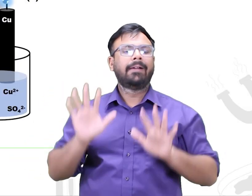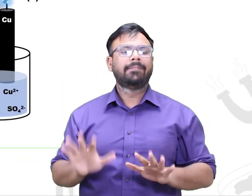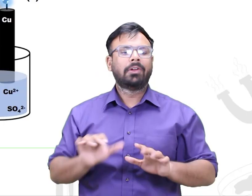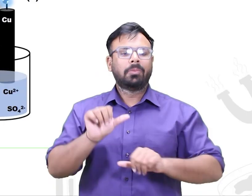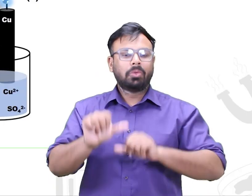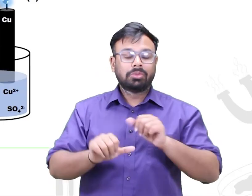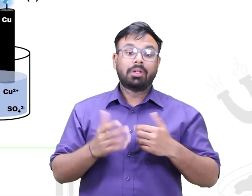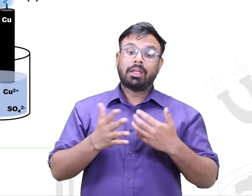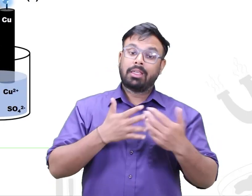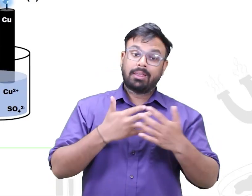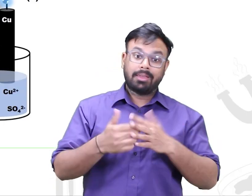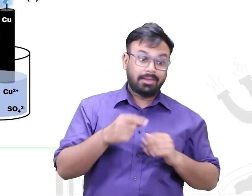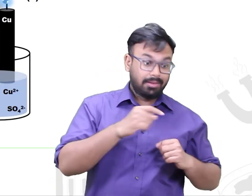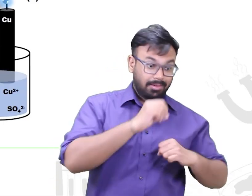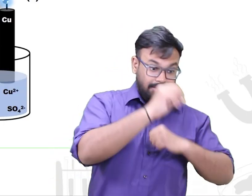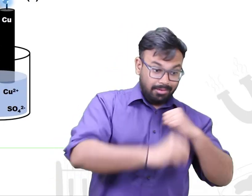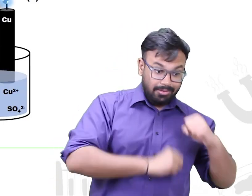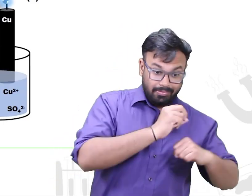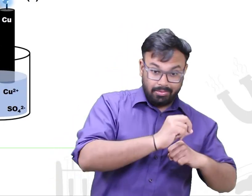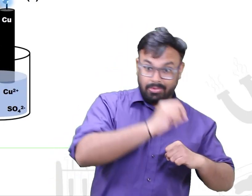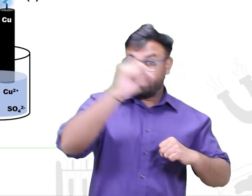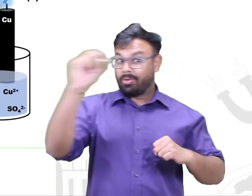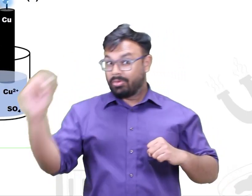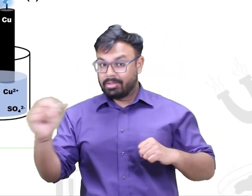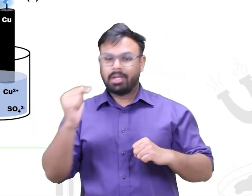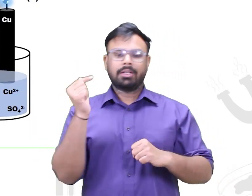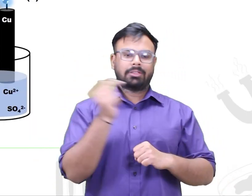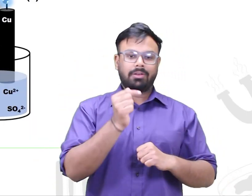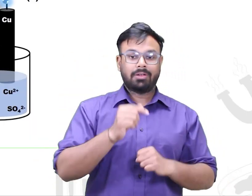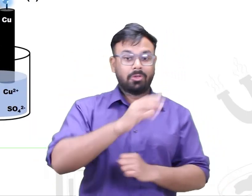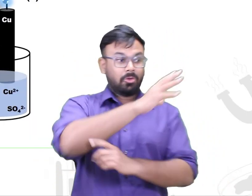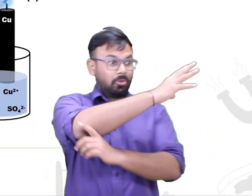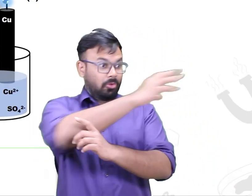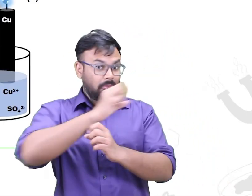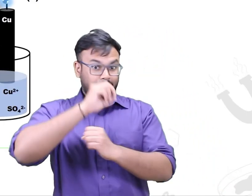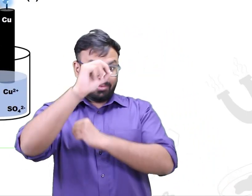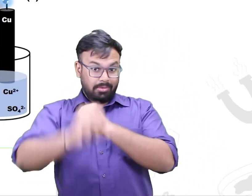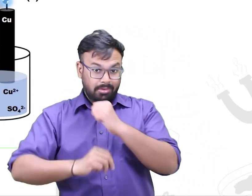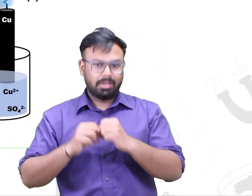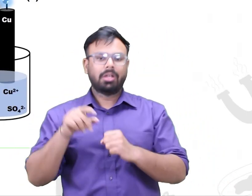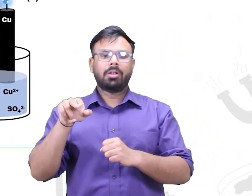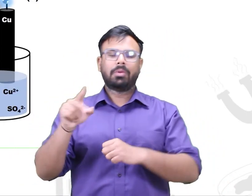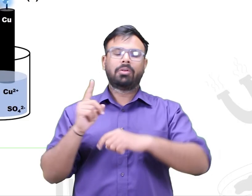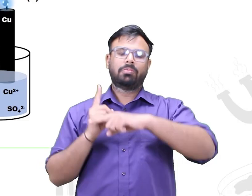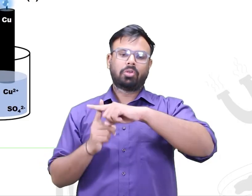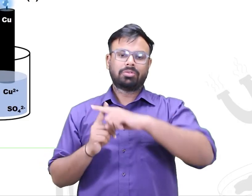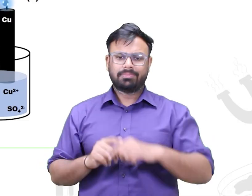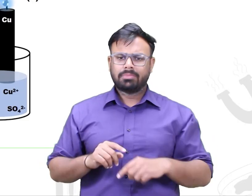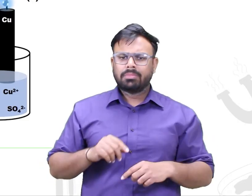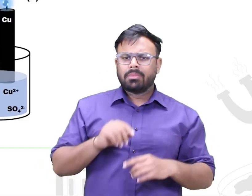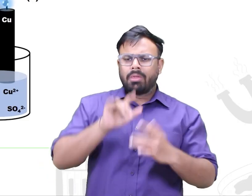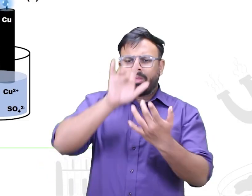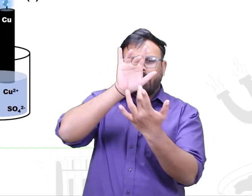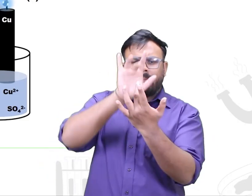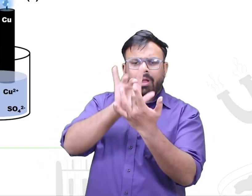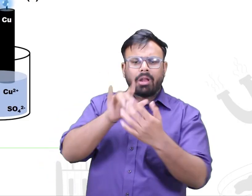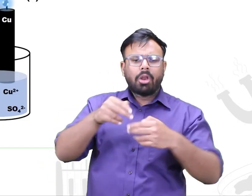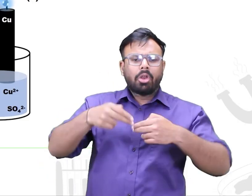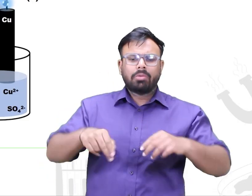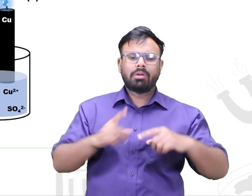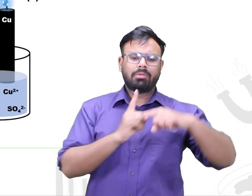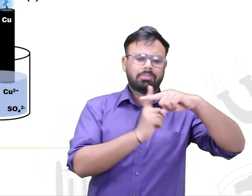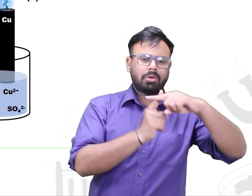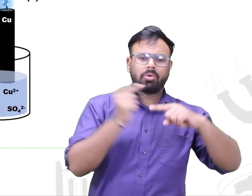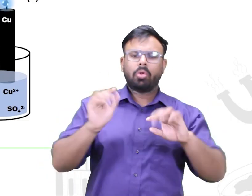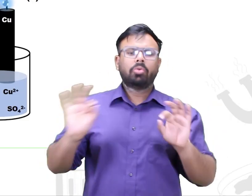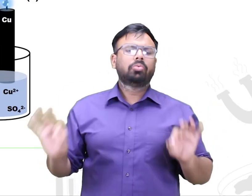which consist of positive and negative ions. It is used to maintain the electrical neutrality of anodic and cathodic compartment,